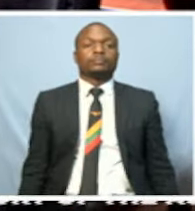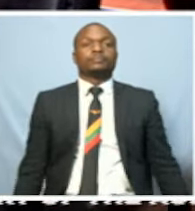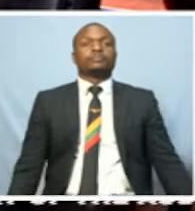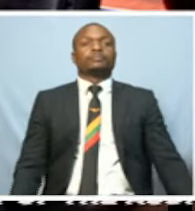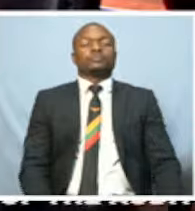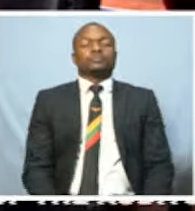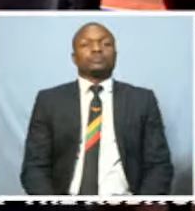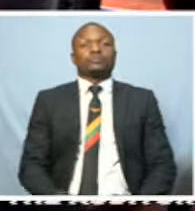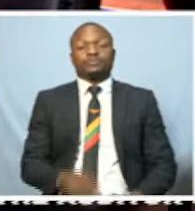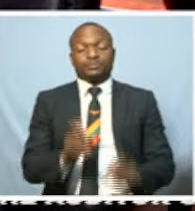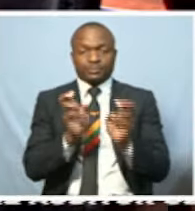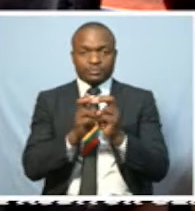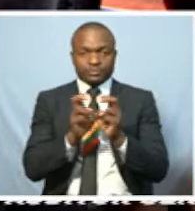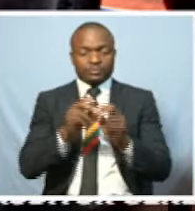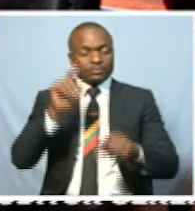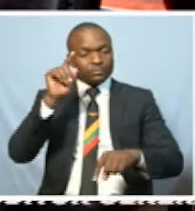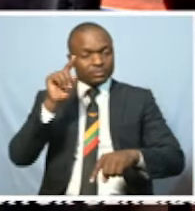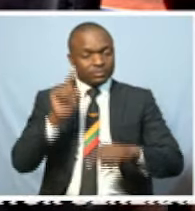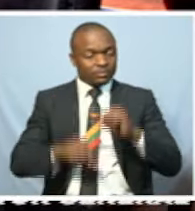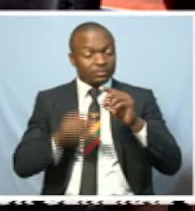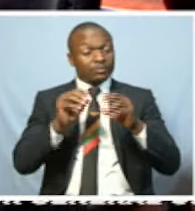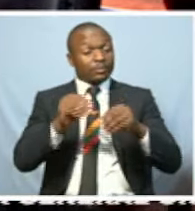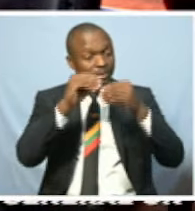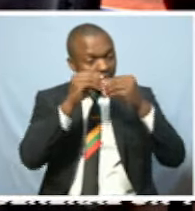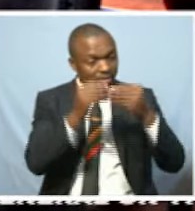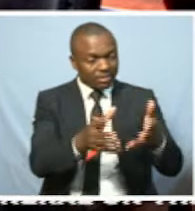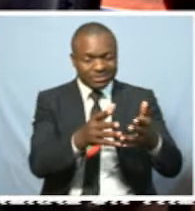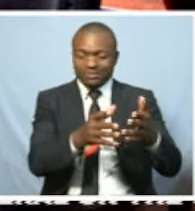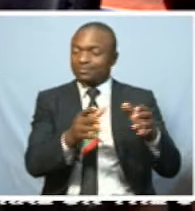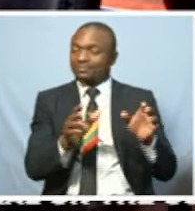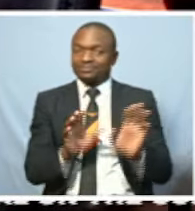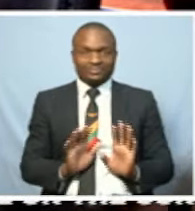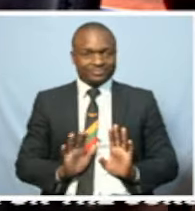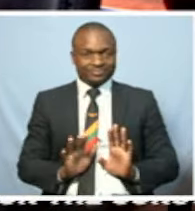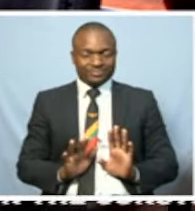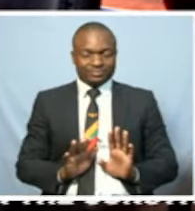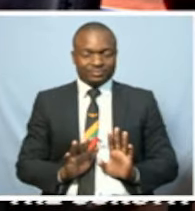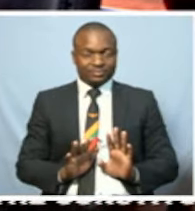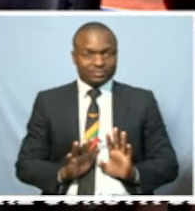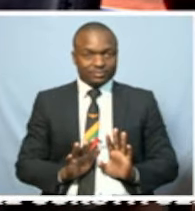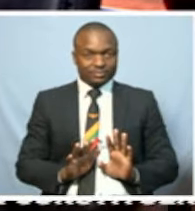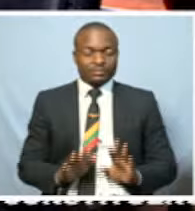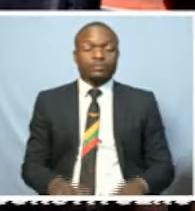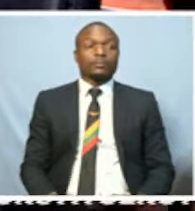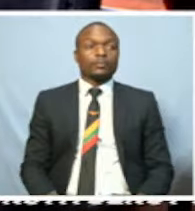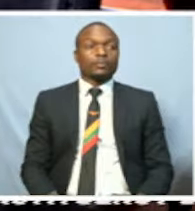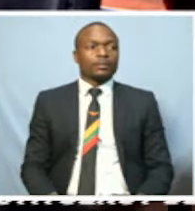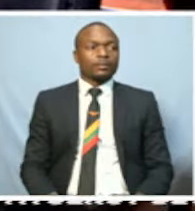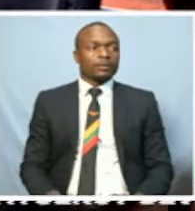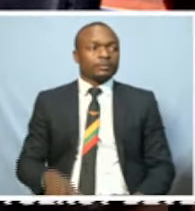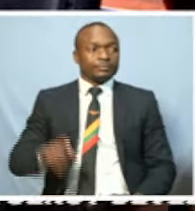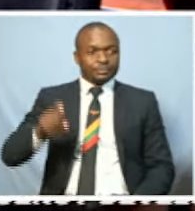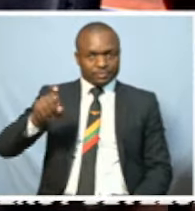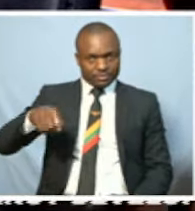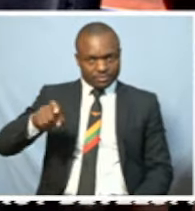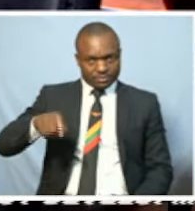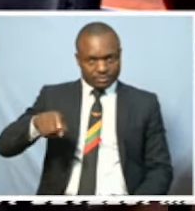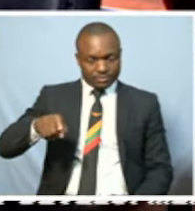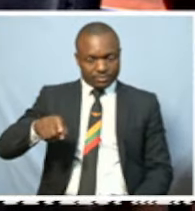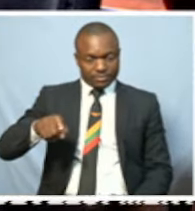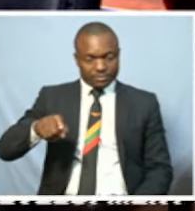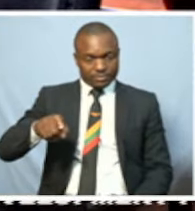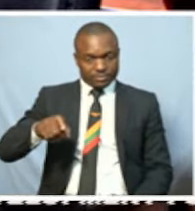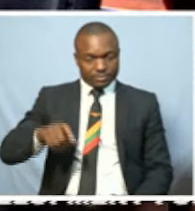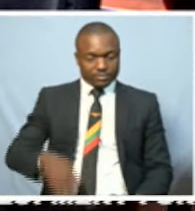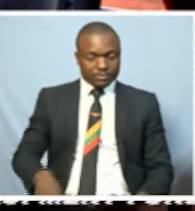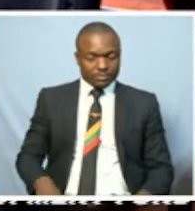a contract that can just be given to anyone like that. Yes. There is supposed to be visibility of